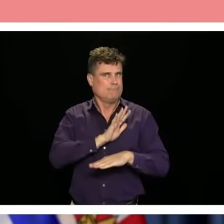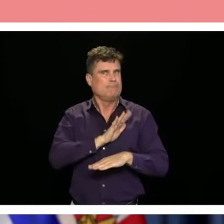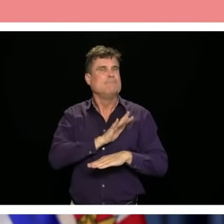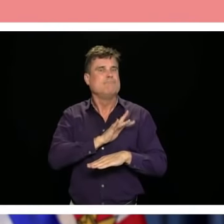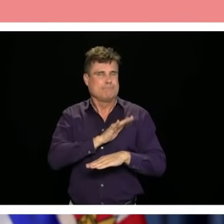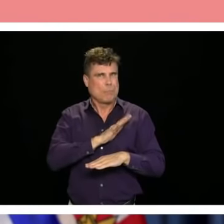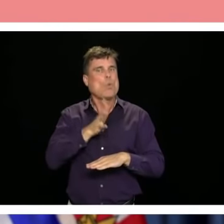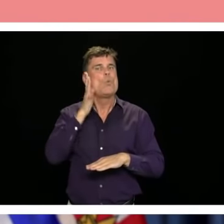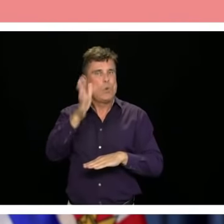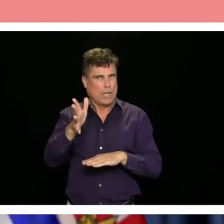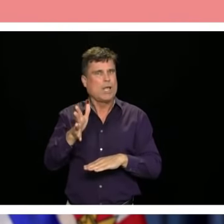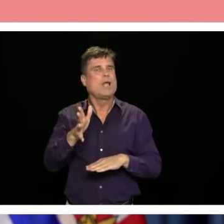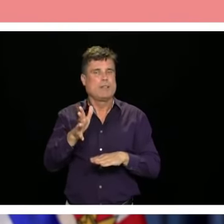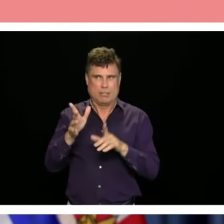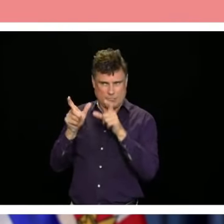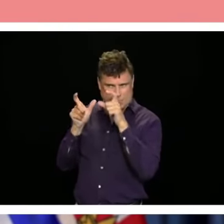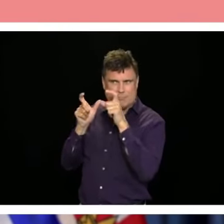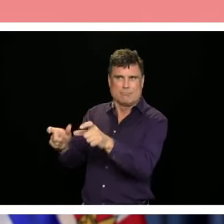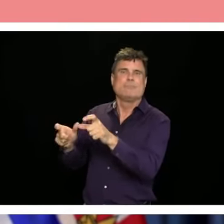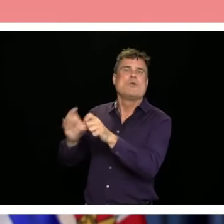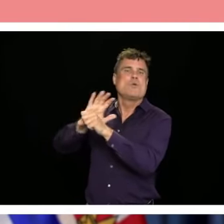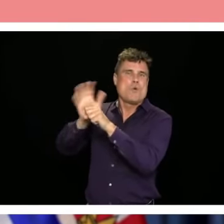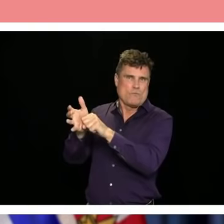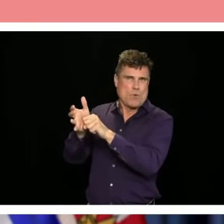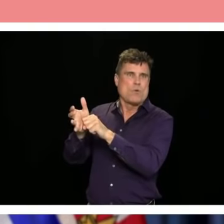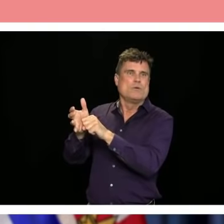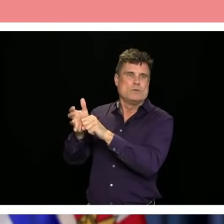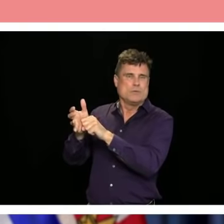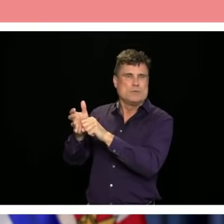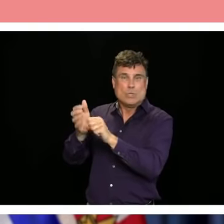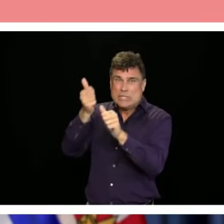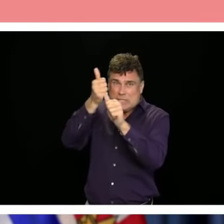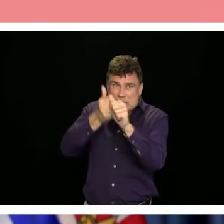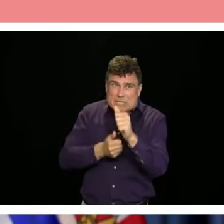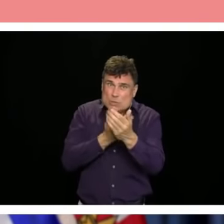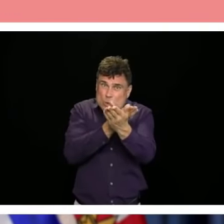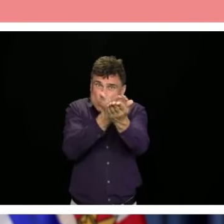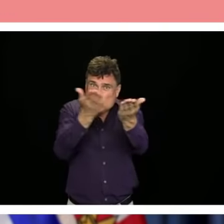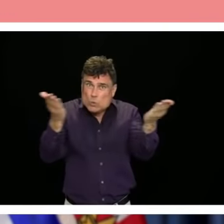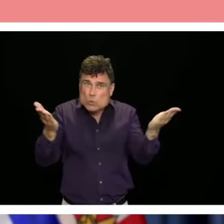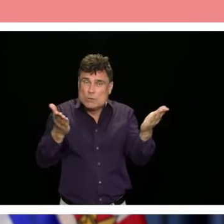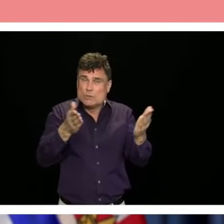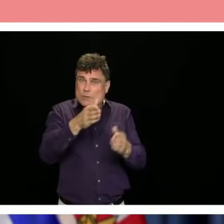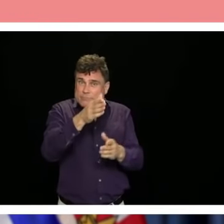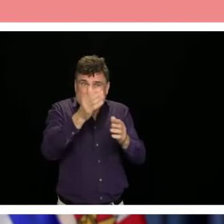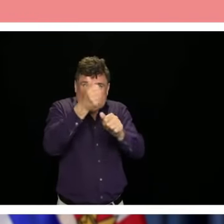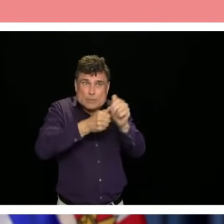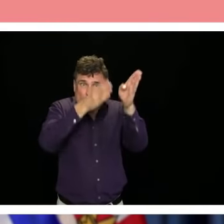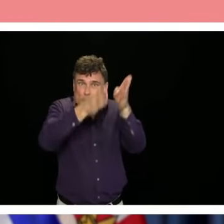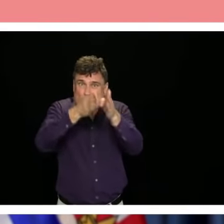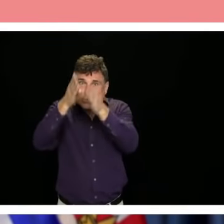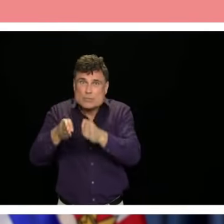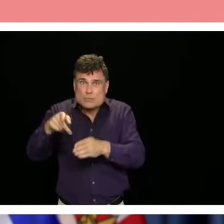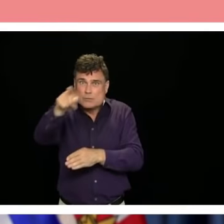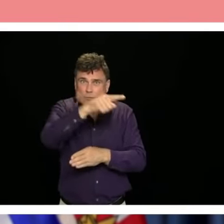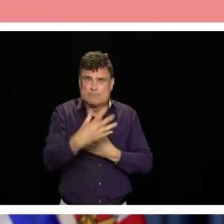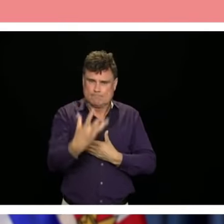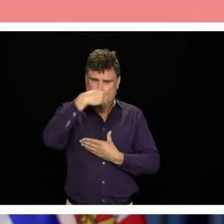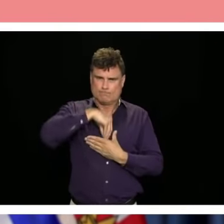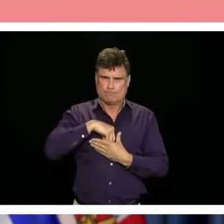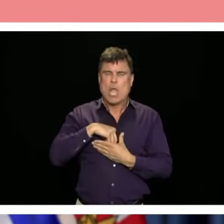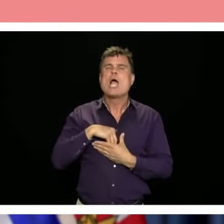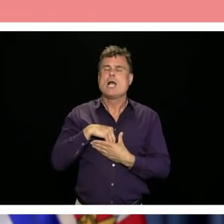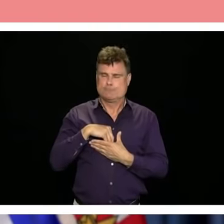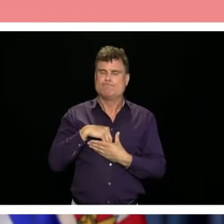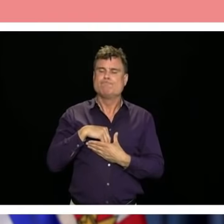lives. Washing our hands, it saves lives. We've proven that we will take the actions necessary to stop the spread. What we might not